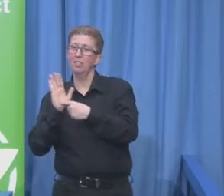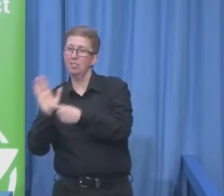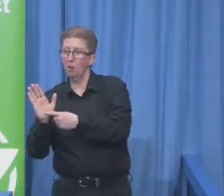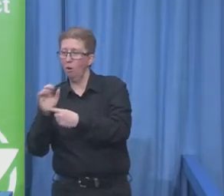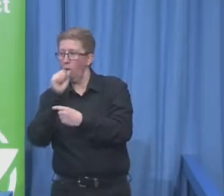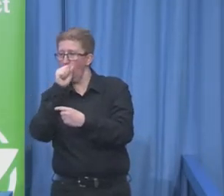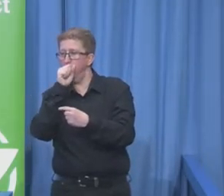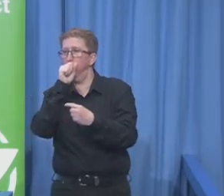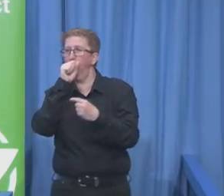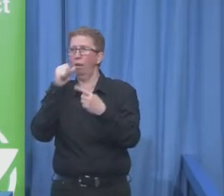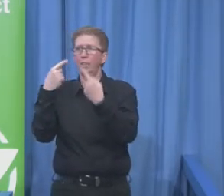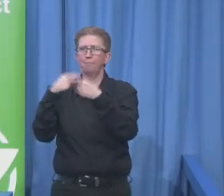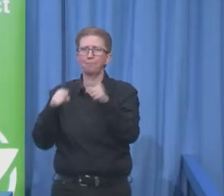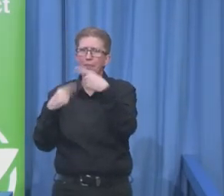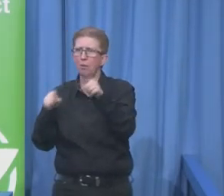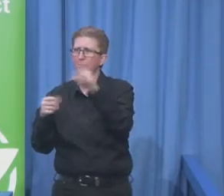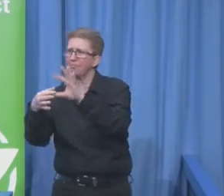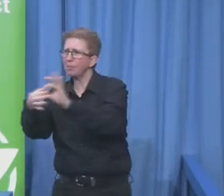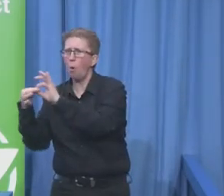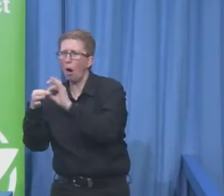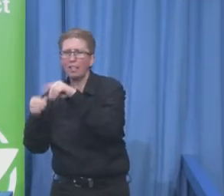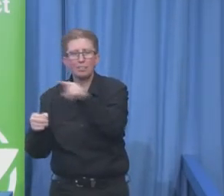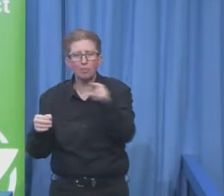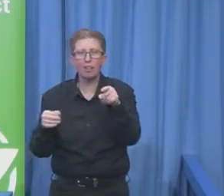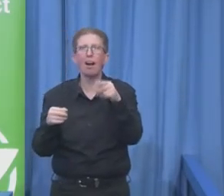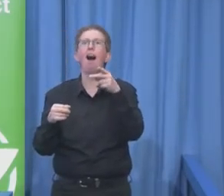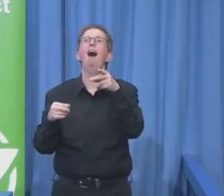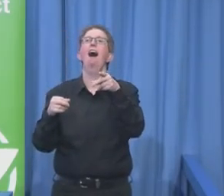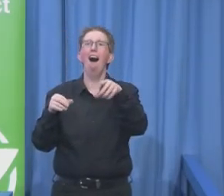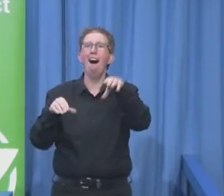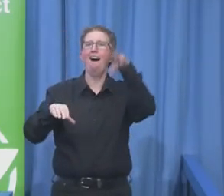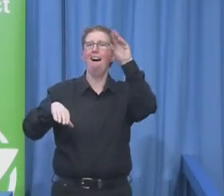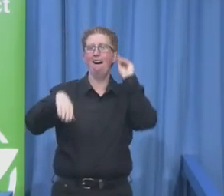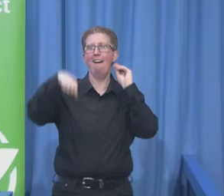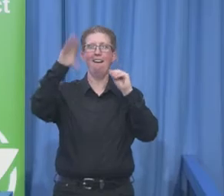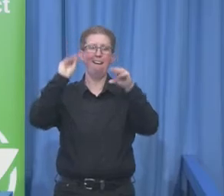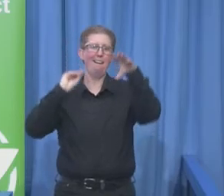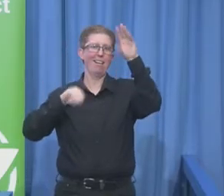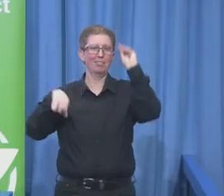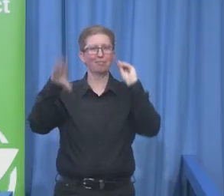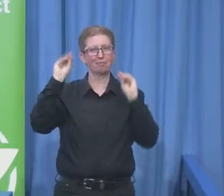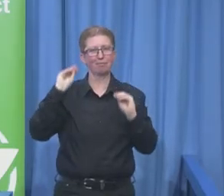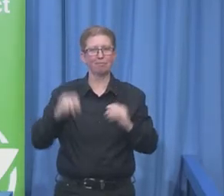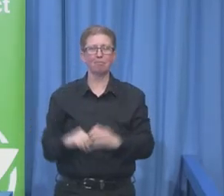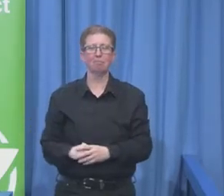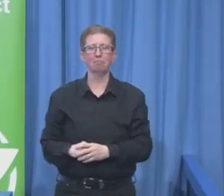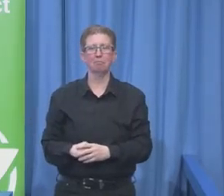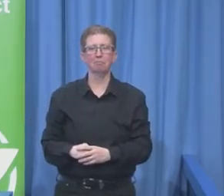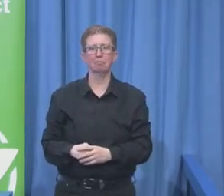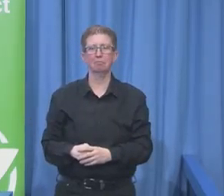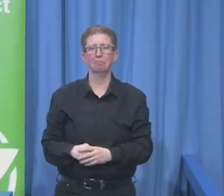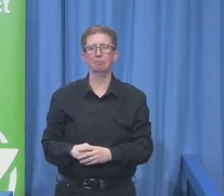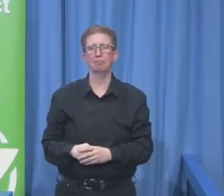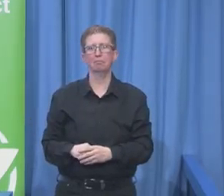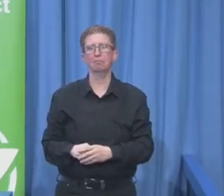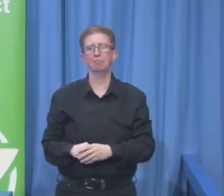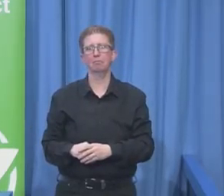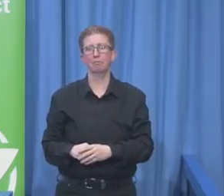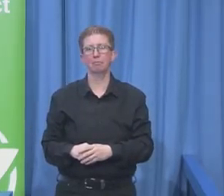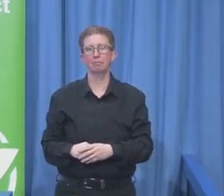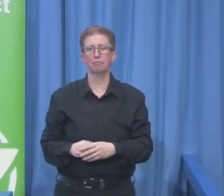to, the candidates. And I think our learning was to not take people for granted. What we need to do is match